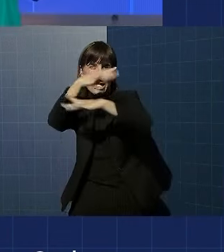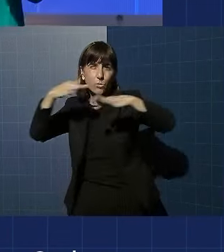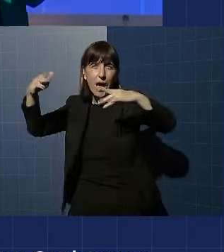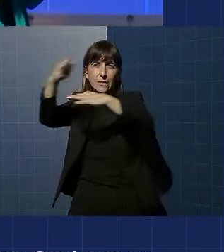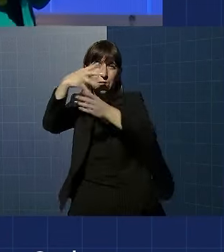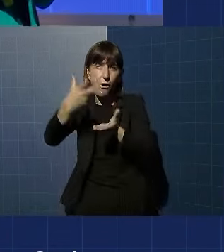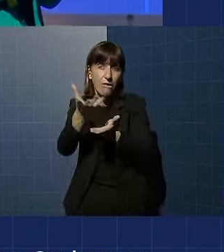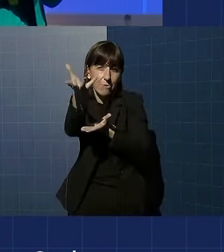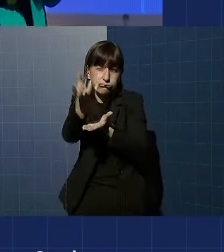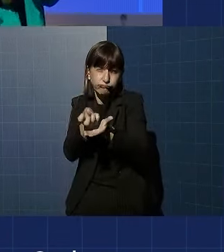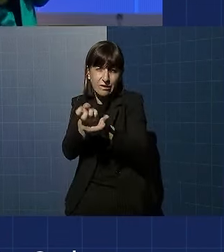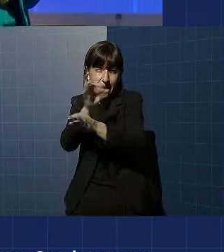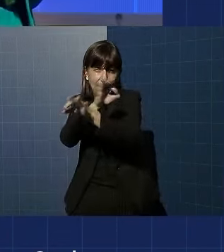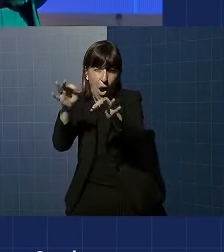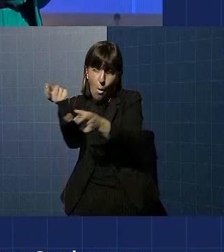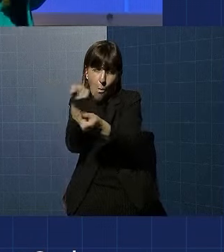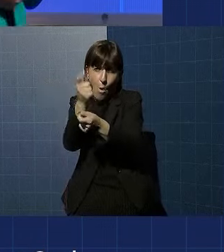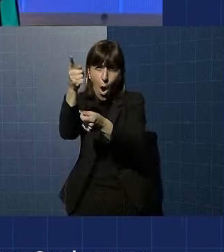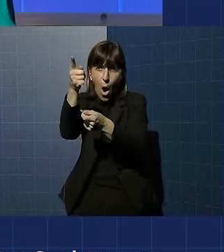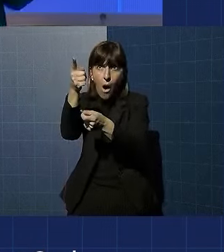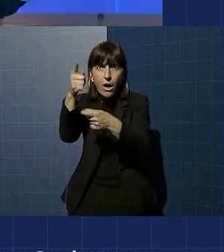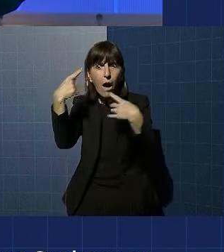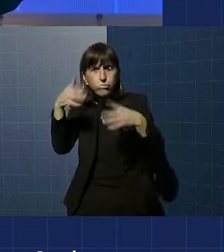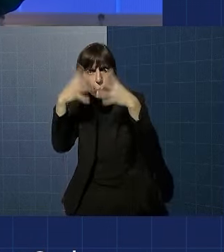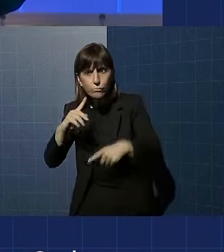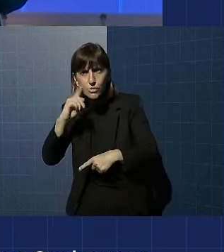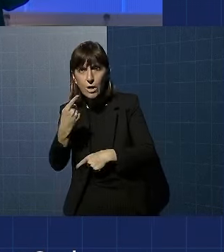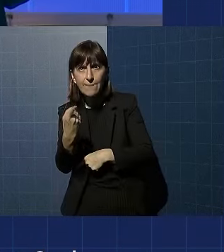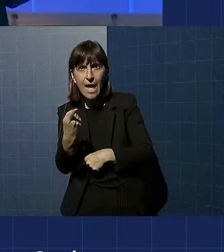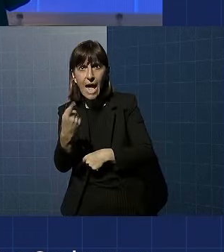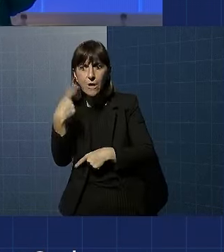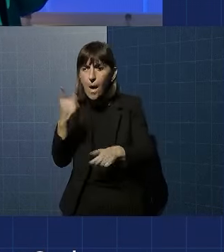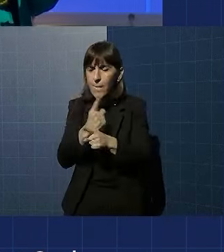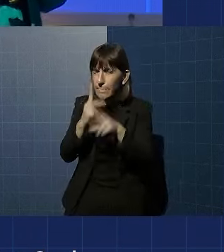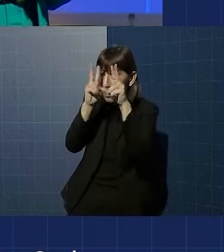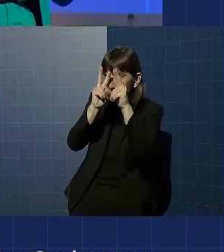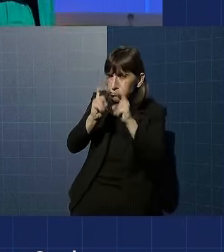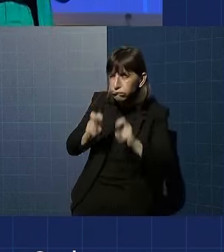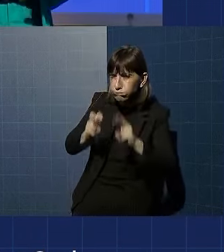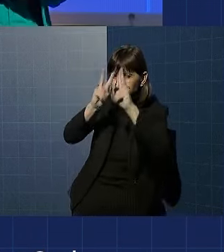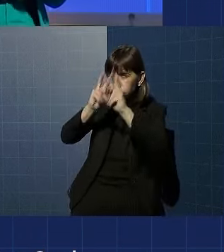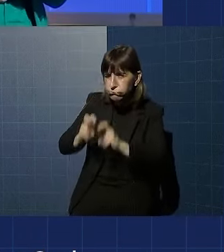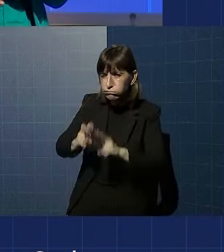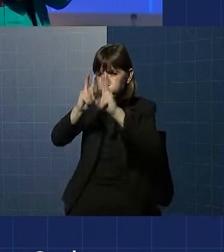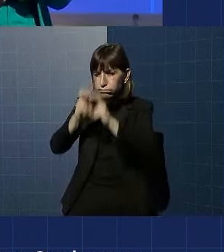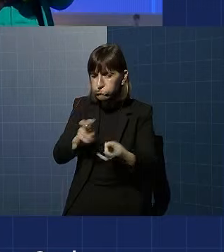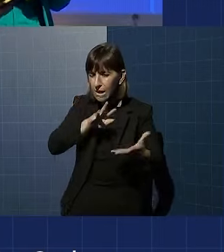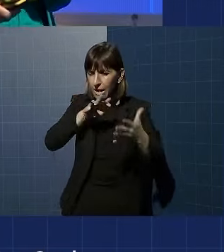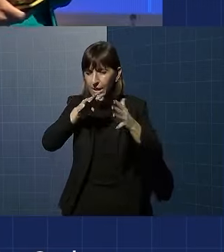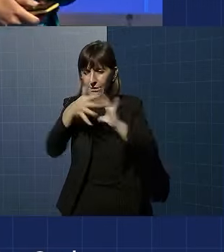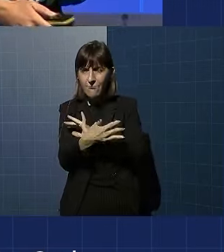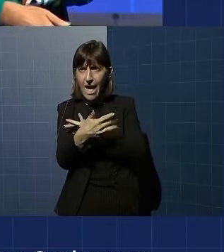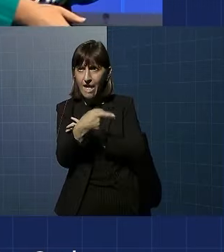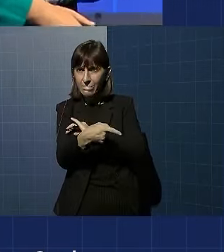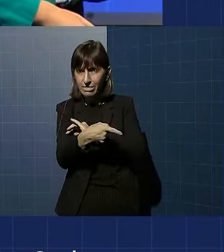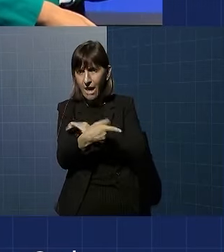is something that we need to study to understand from a fundamental standpoint to try and then counteract to prepare our astronauts on these